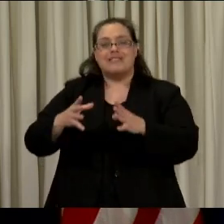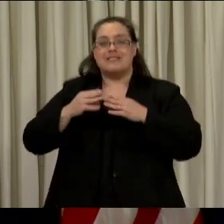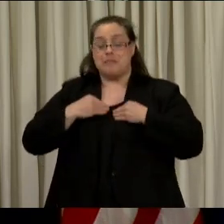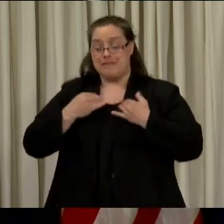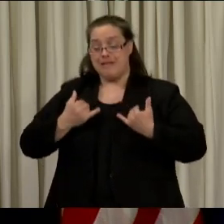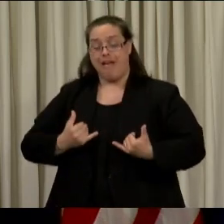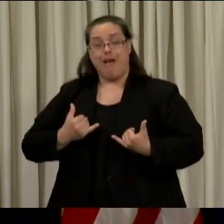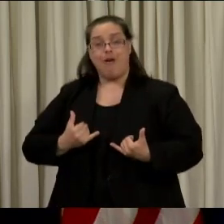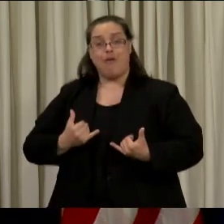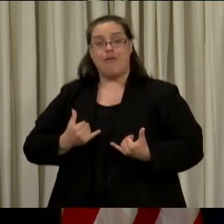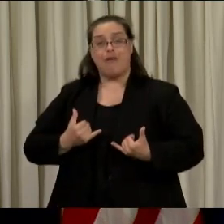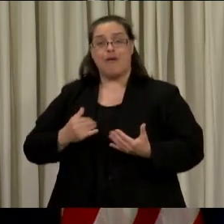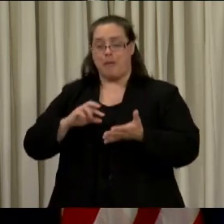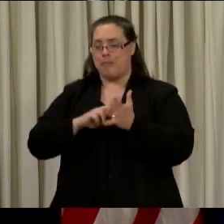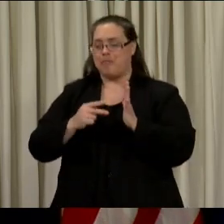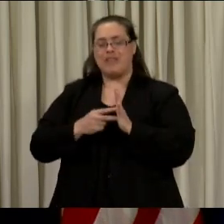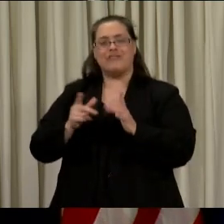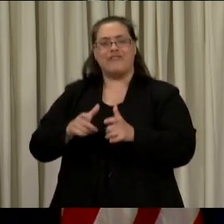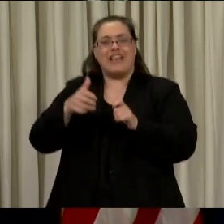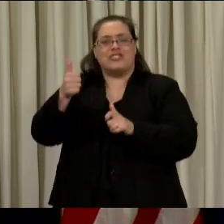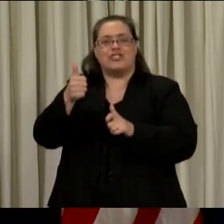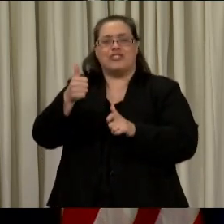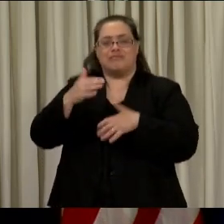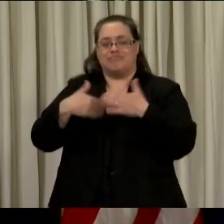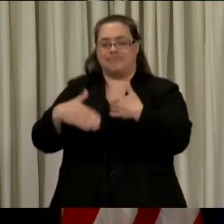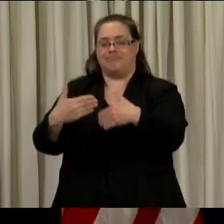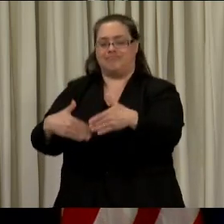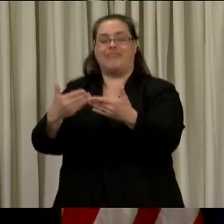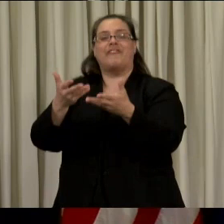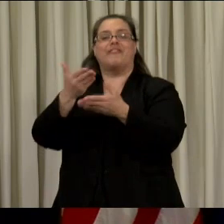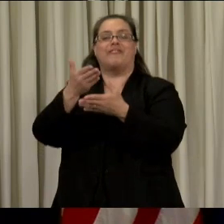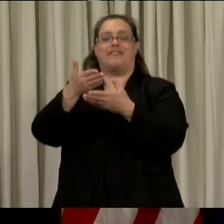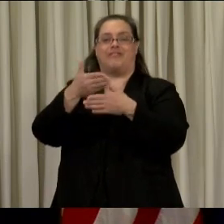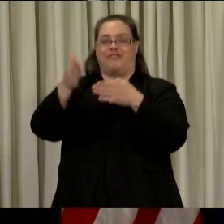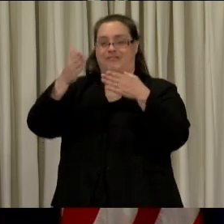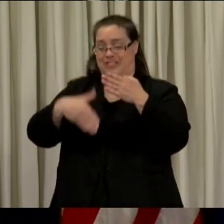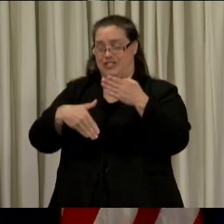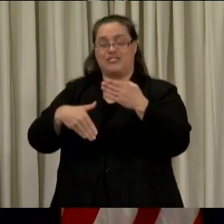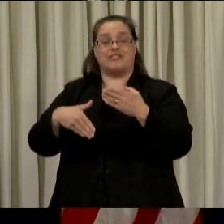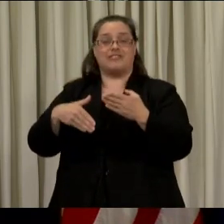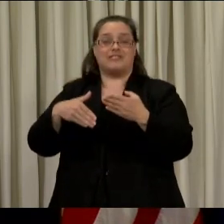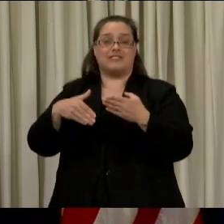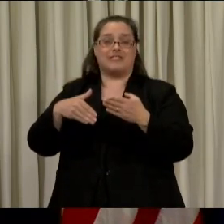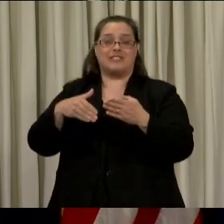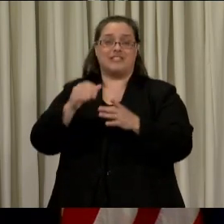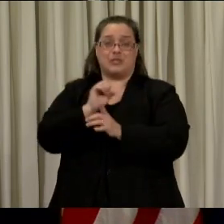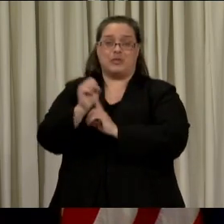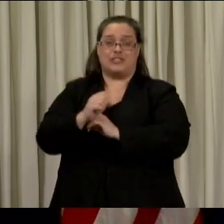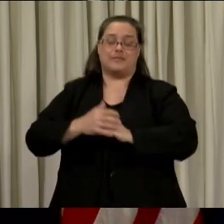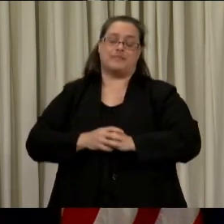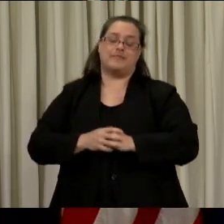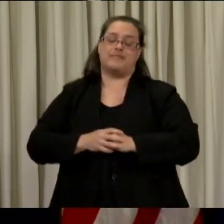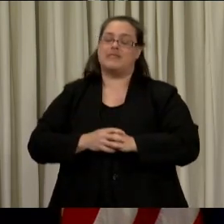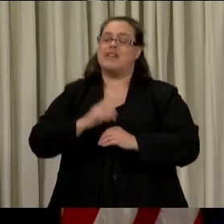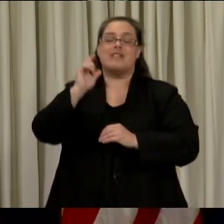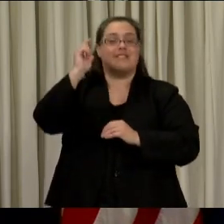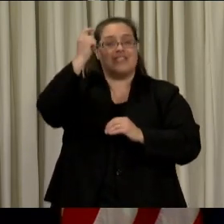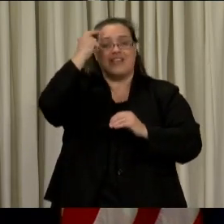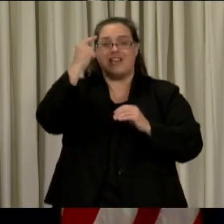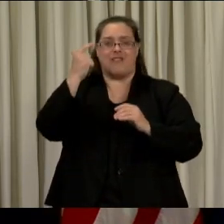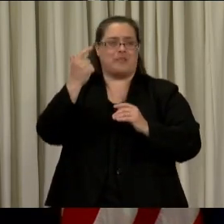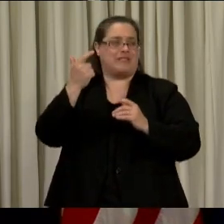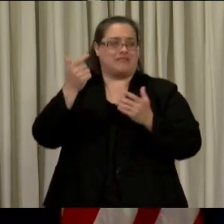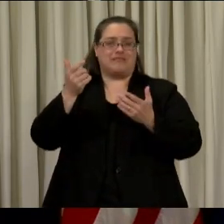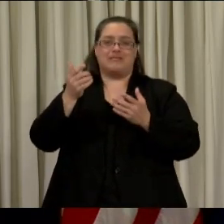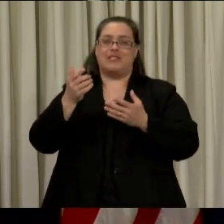now, the sooner we can get to the other side of this crisis. Government can only do so much to stop the spread